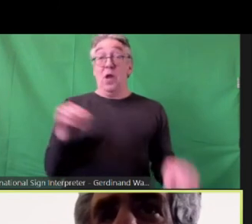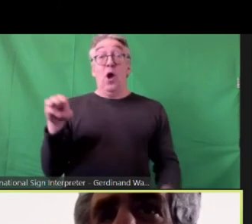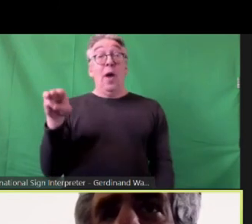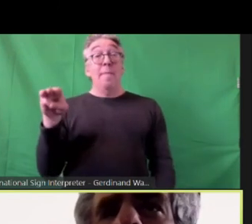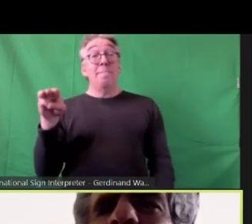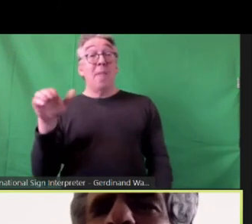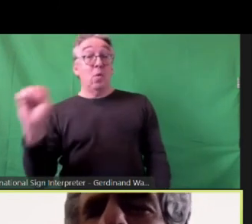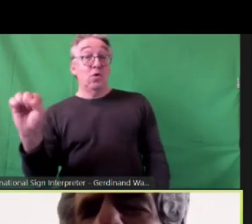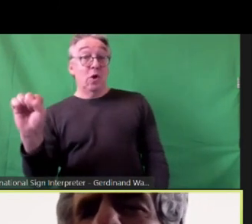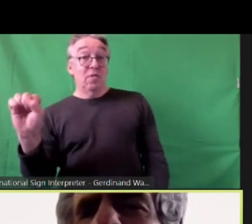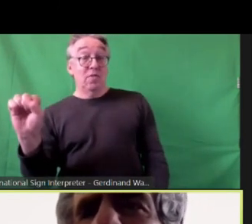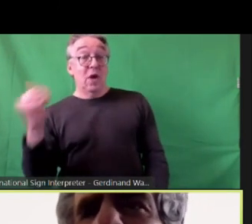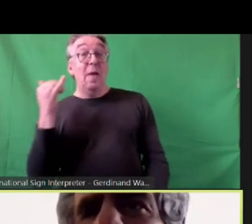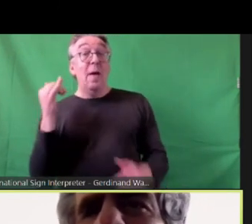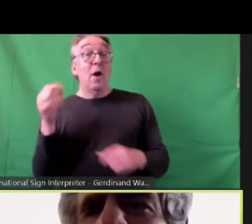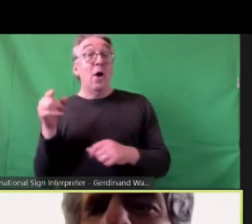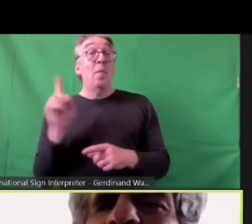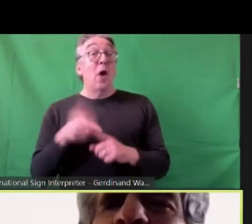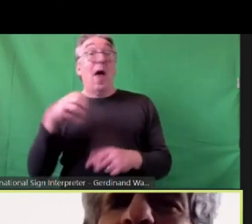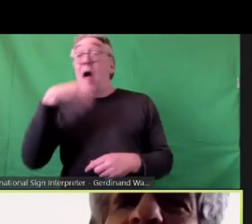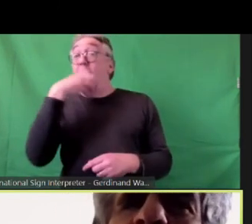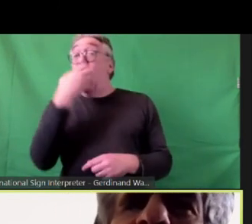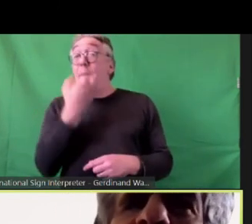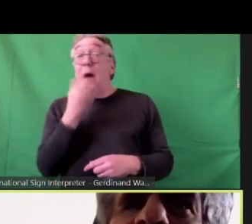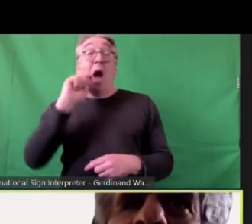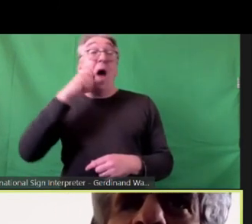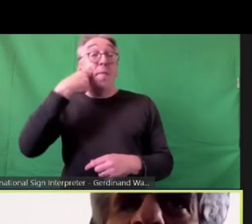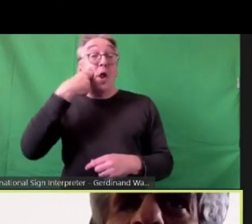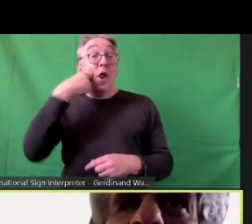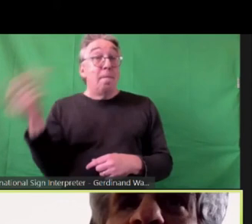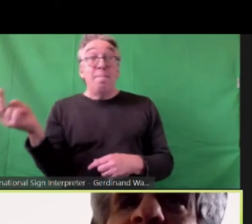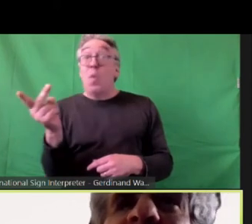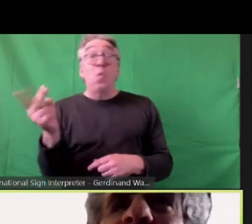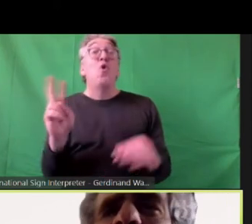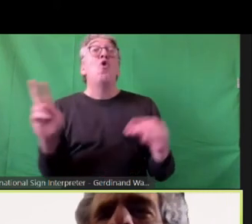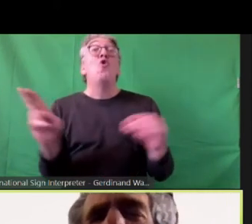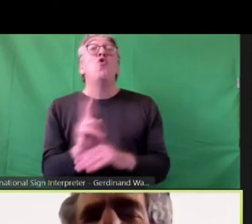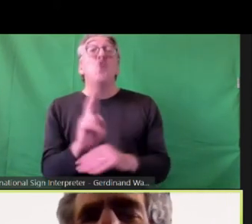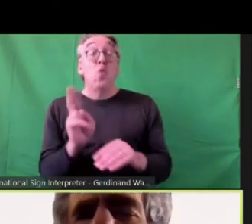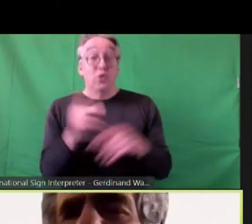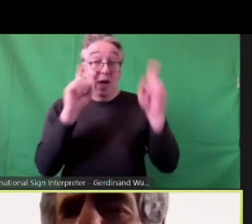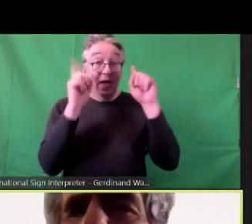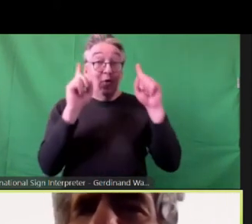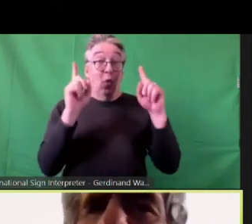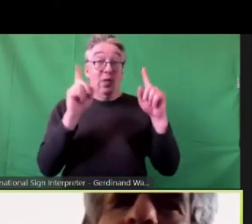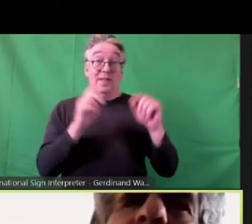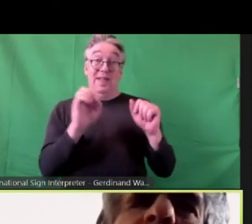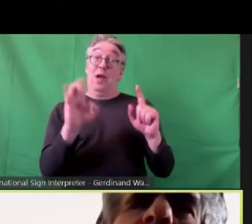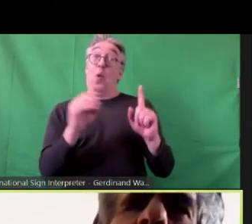they do in the Apple system, etc., etc. It brings connectivity and smartness. Secondly, we've learned a thing or two